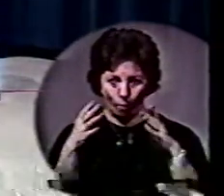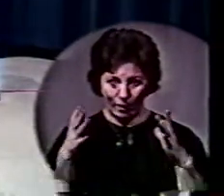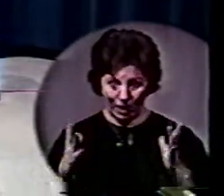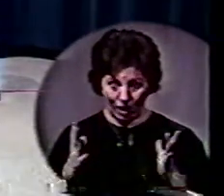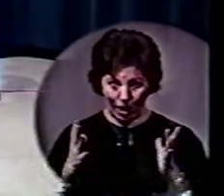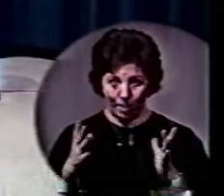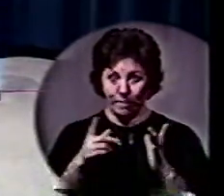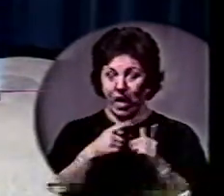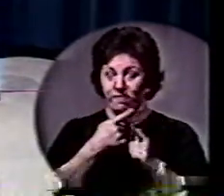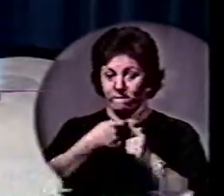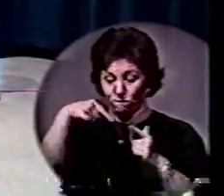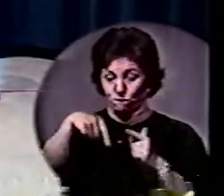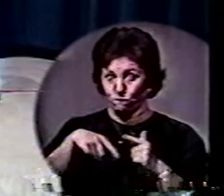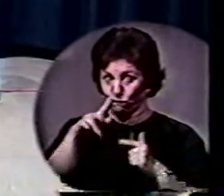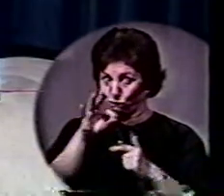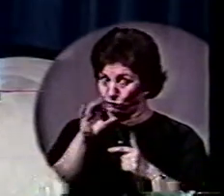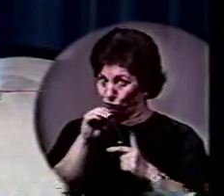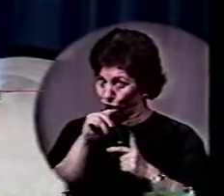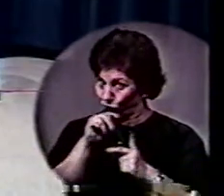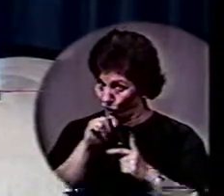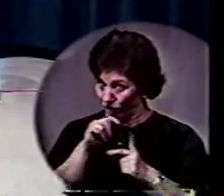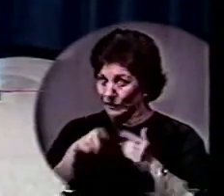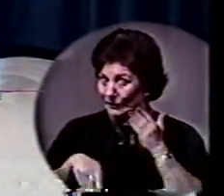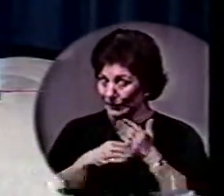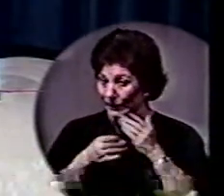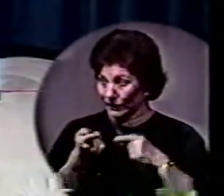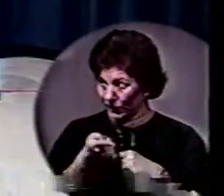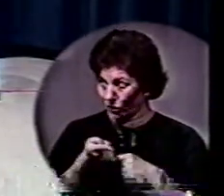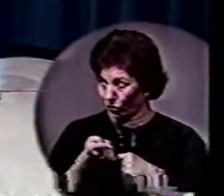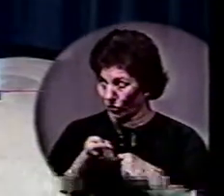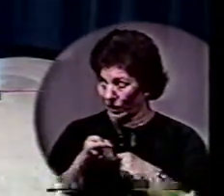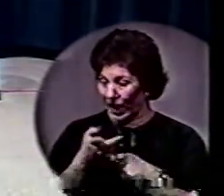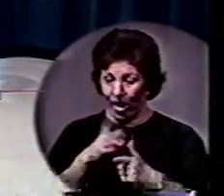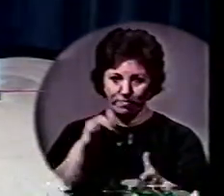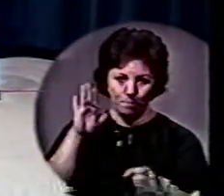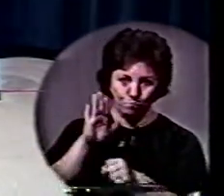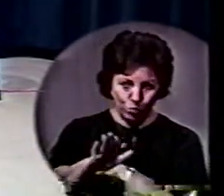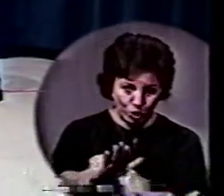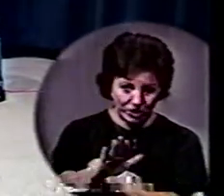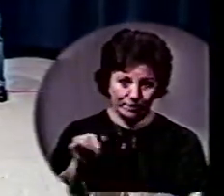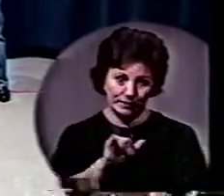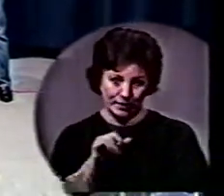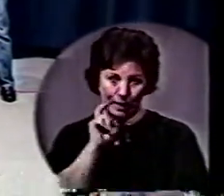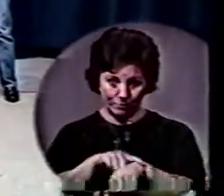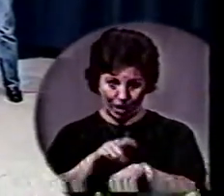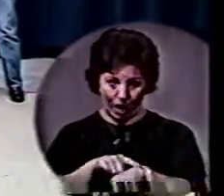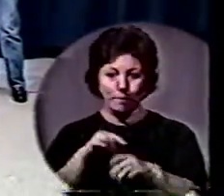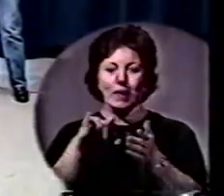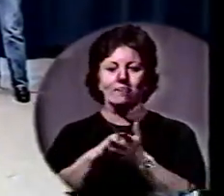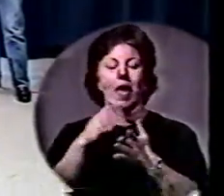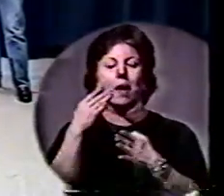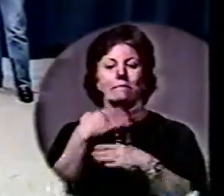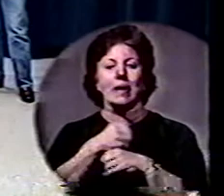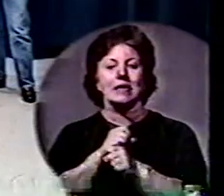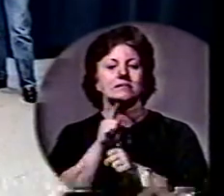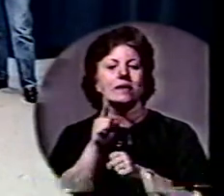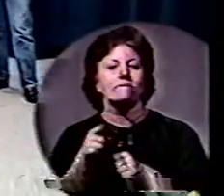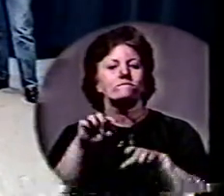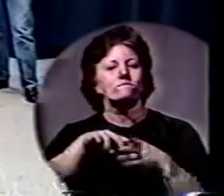bring my foot all the way back, I'm going to kick here, and I'm going to push at the same time, thus creating him a